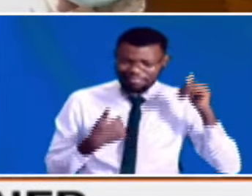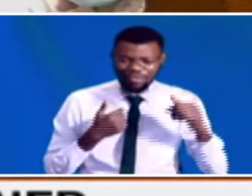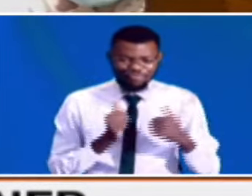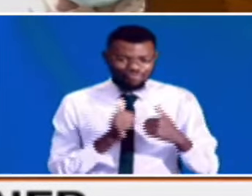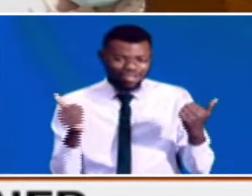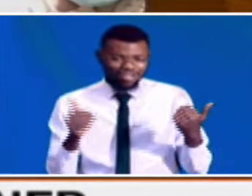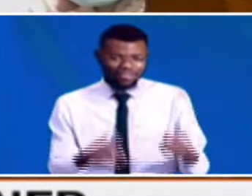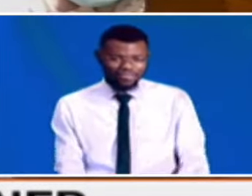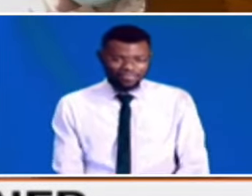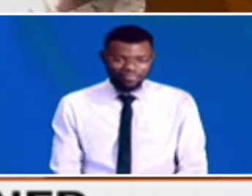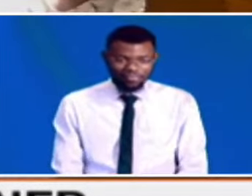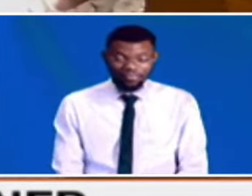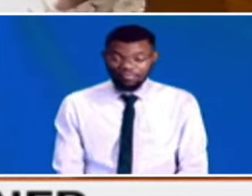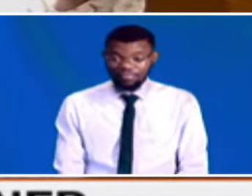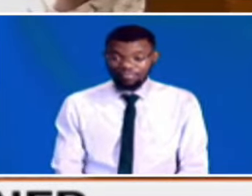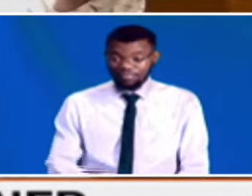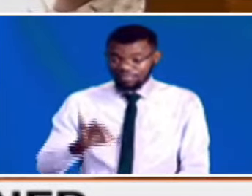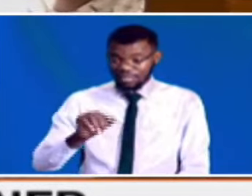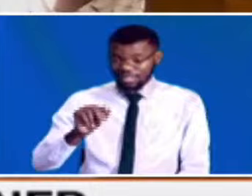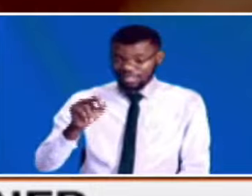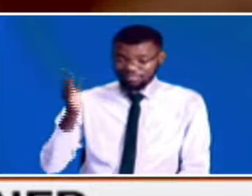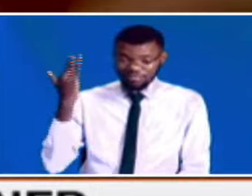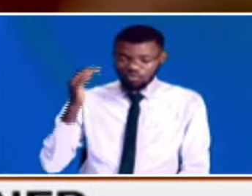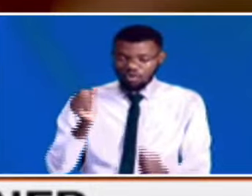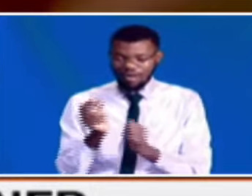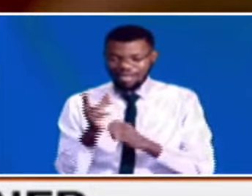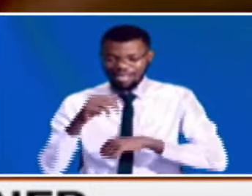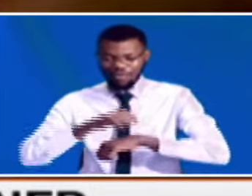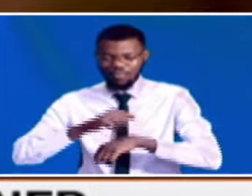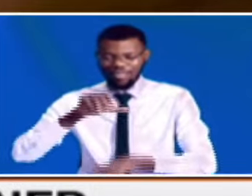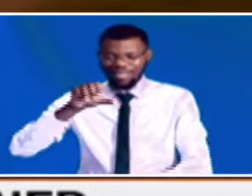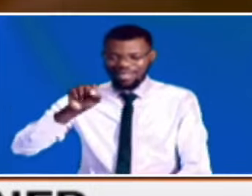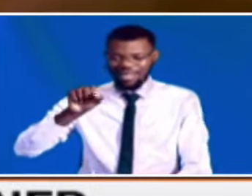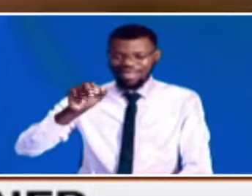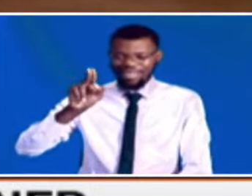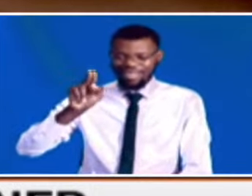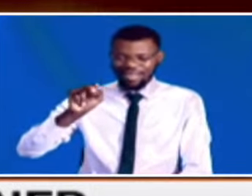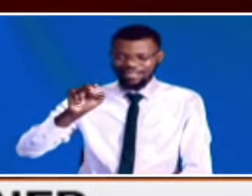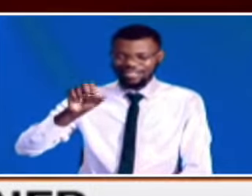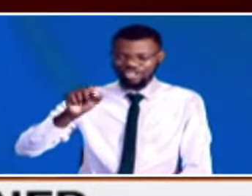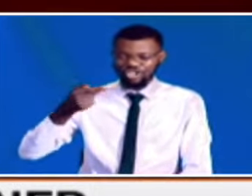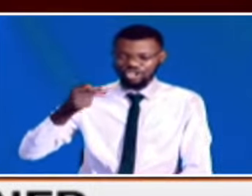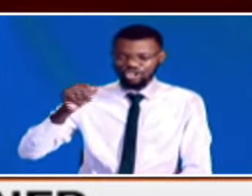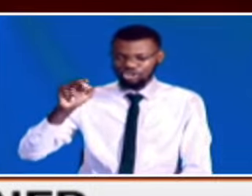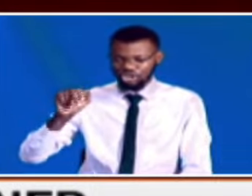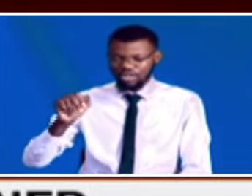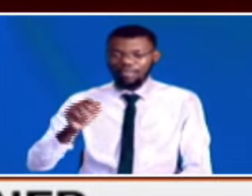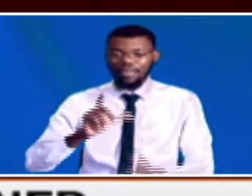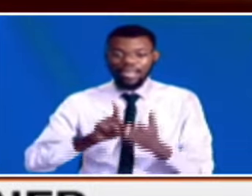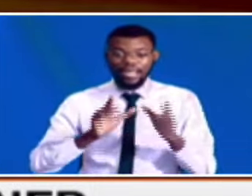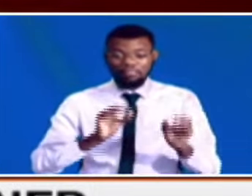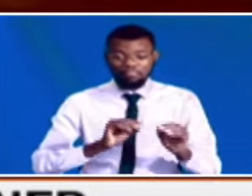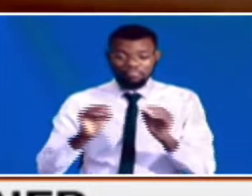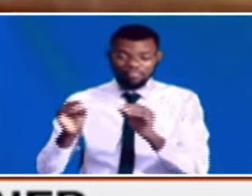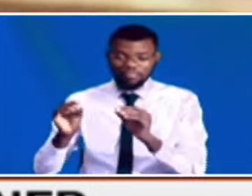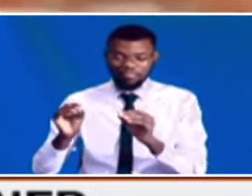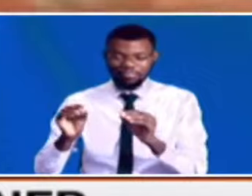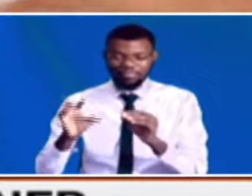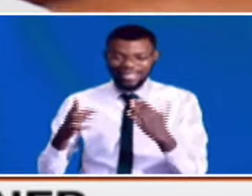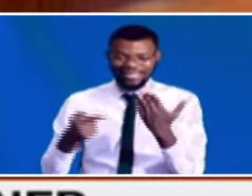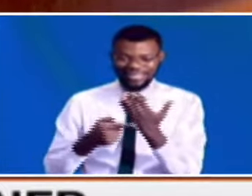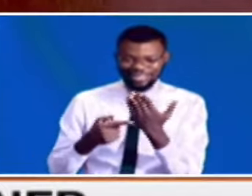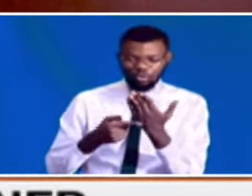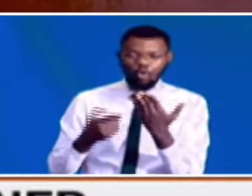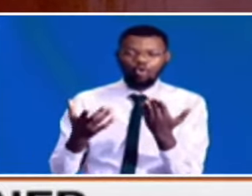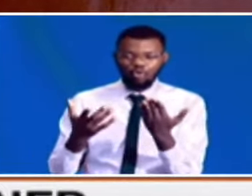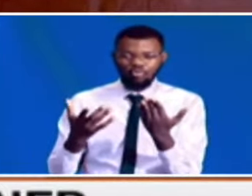and family, Ian attended Sunshine Boys High School before joining the prestigious Kenya Technical College TUK to pursue